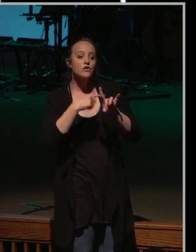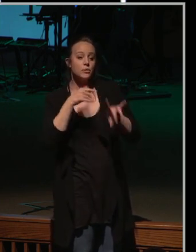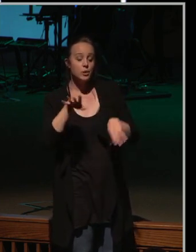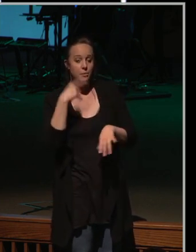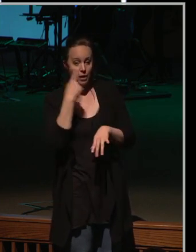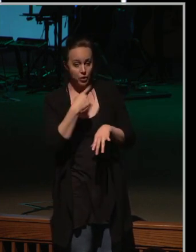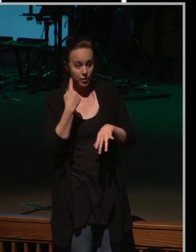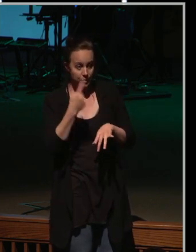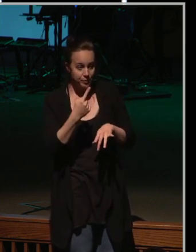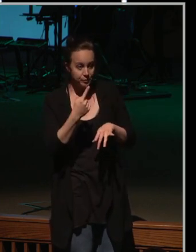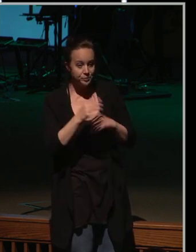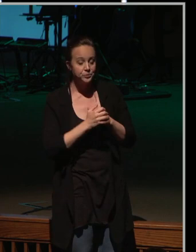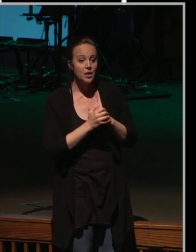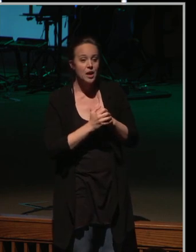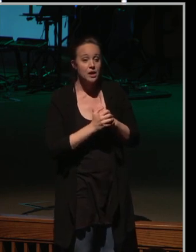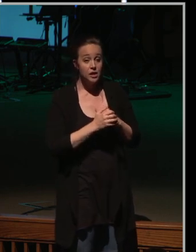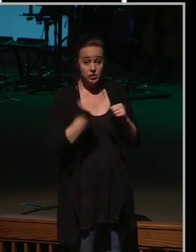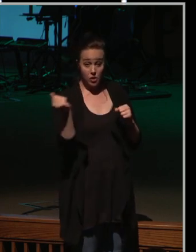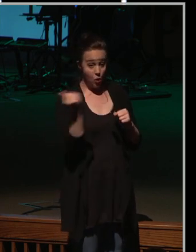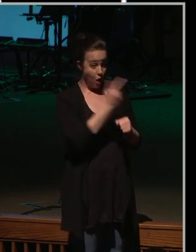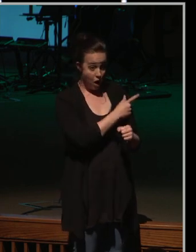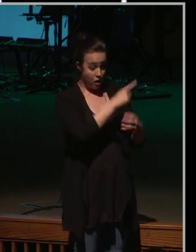practices.